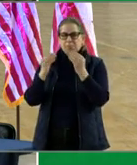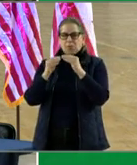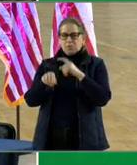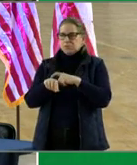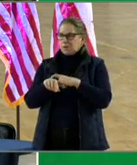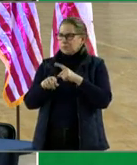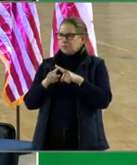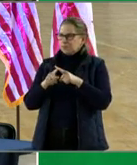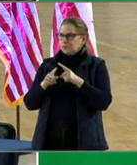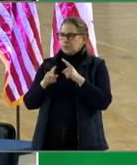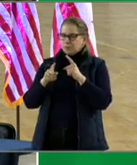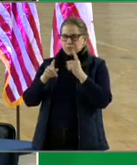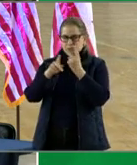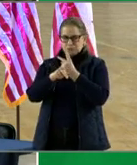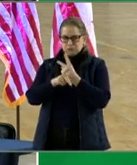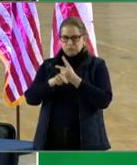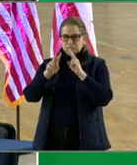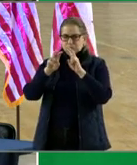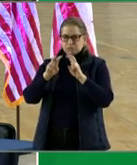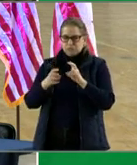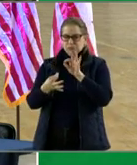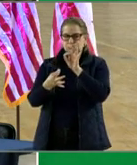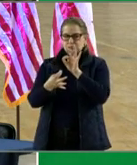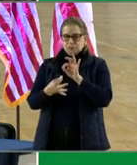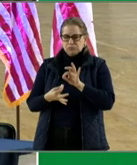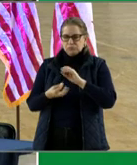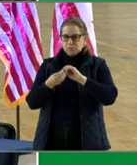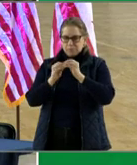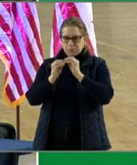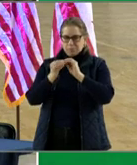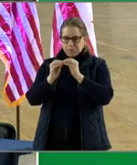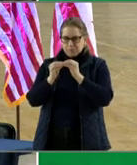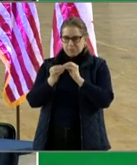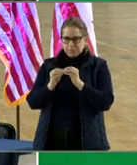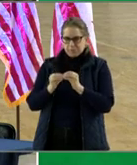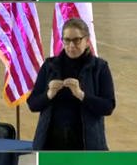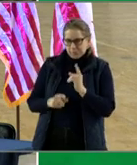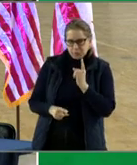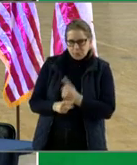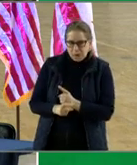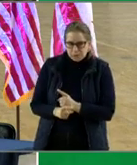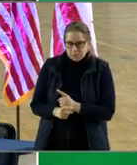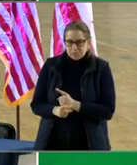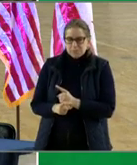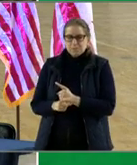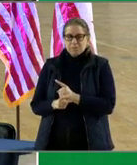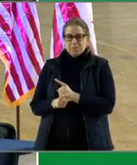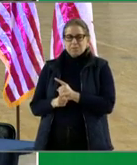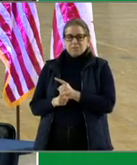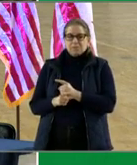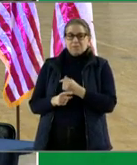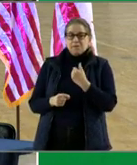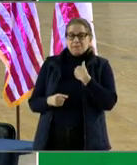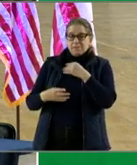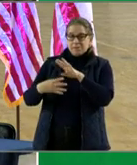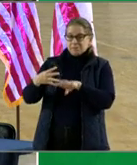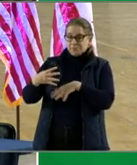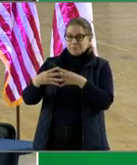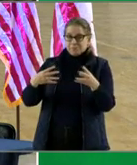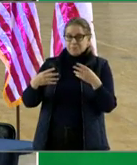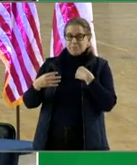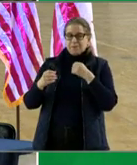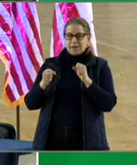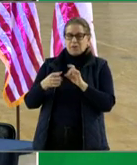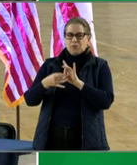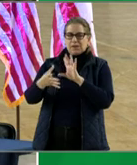assurance and gave you some certainty around when we could release it. We also released it in a chart that I find more helpful: